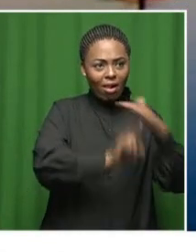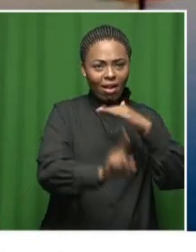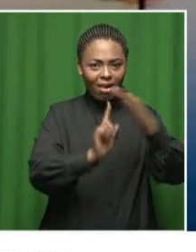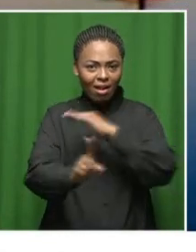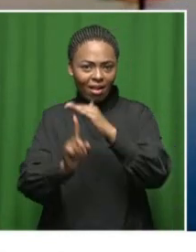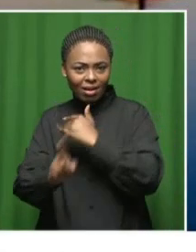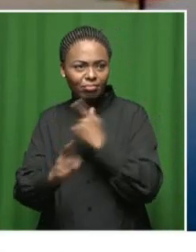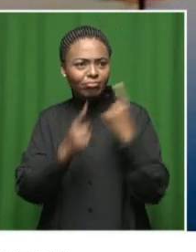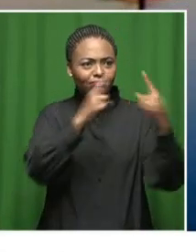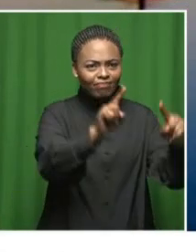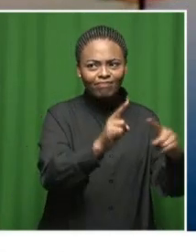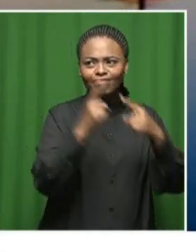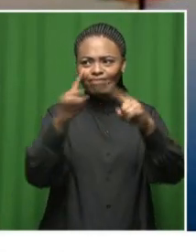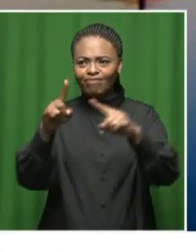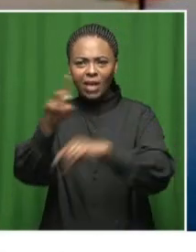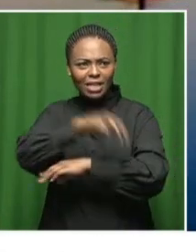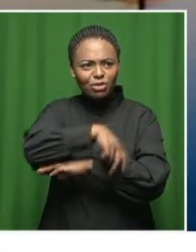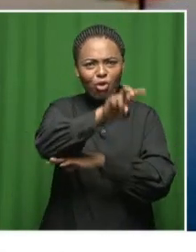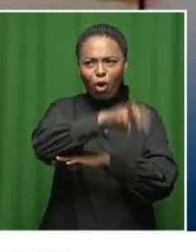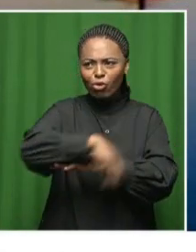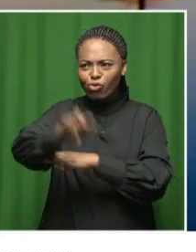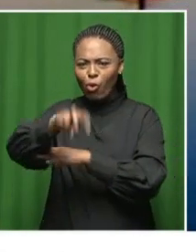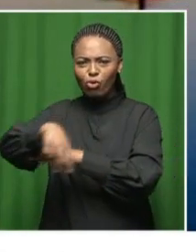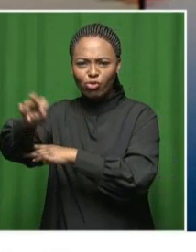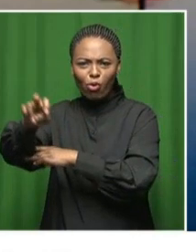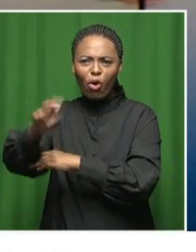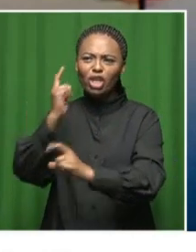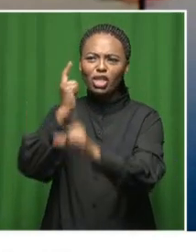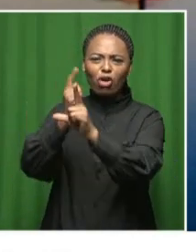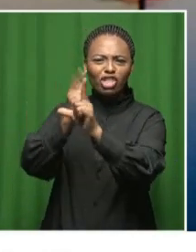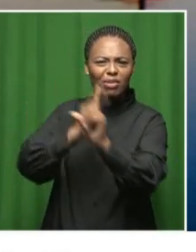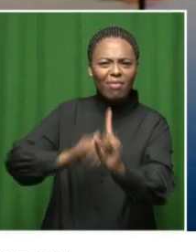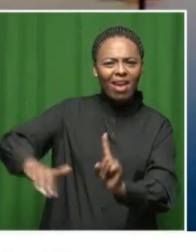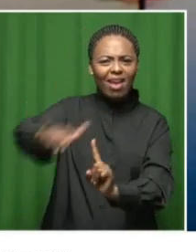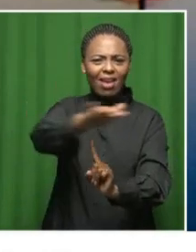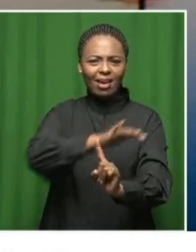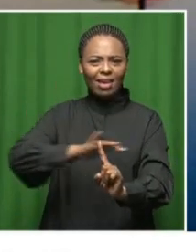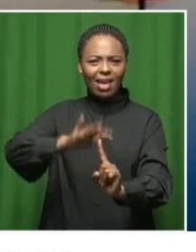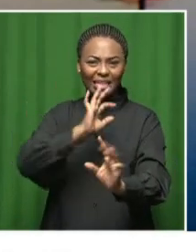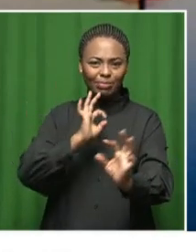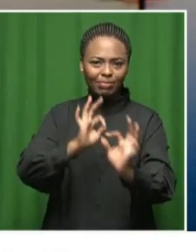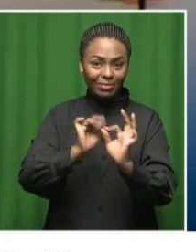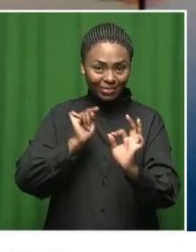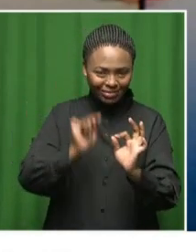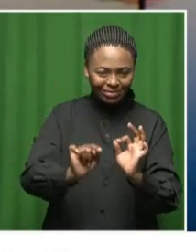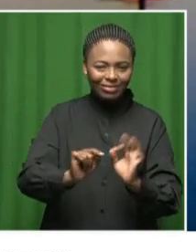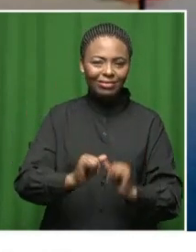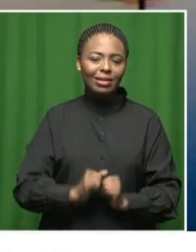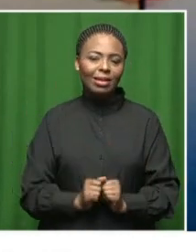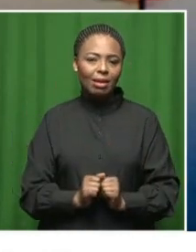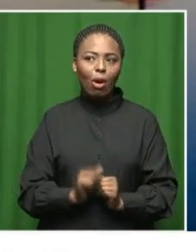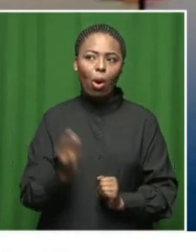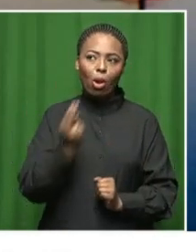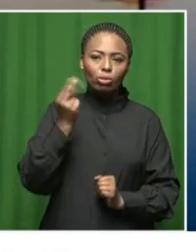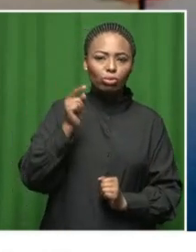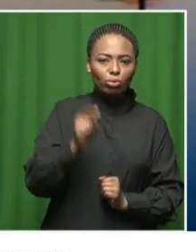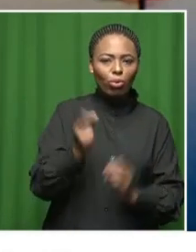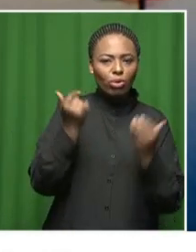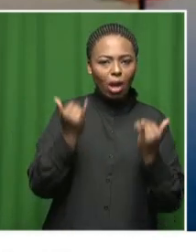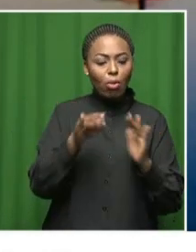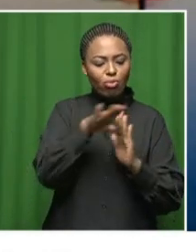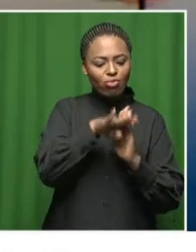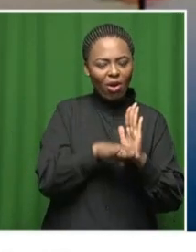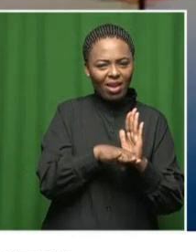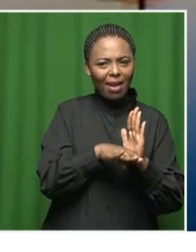the townships and actually trying to reach out, but also we were also usually our programs are